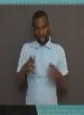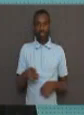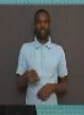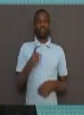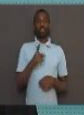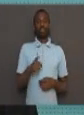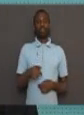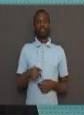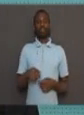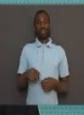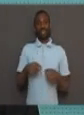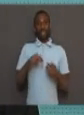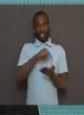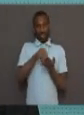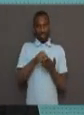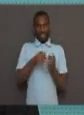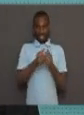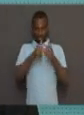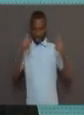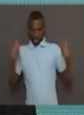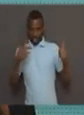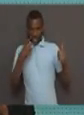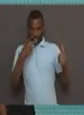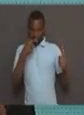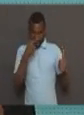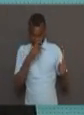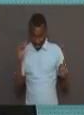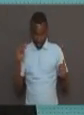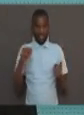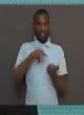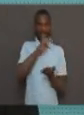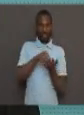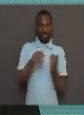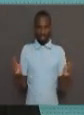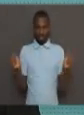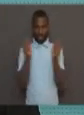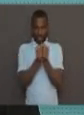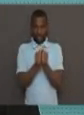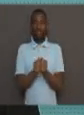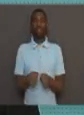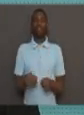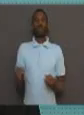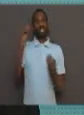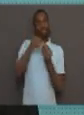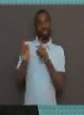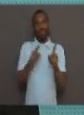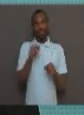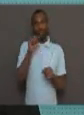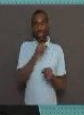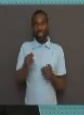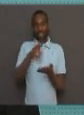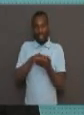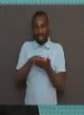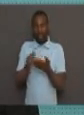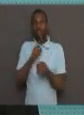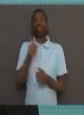learned the difference between nuclear fission and nuclear fusion. You have